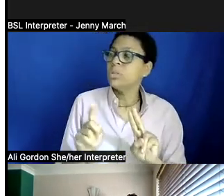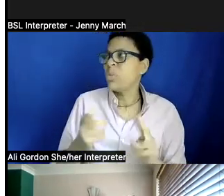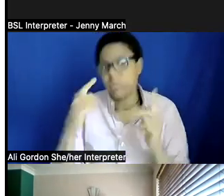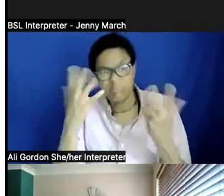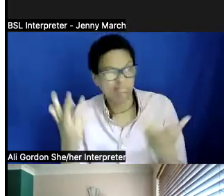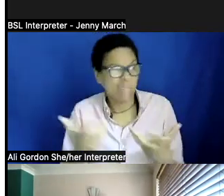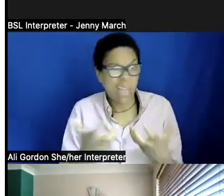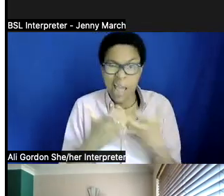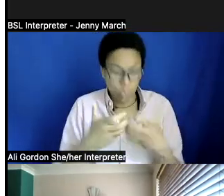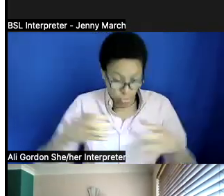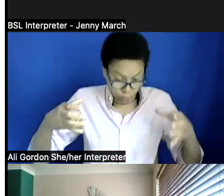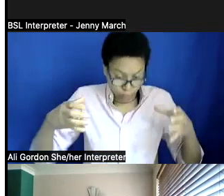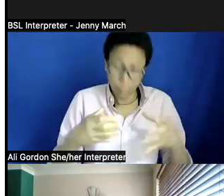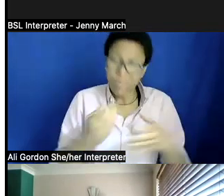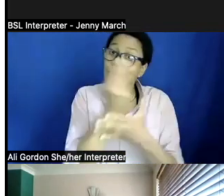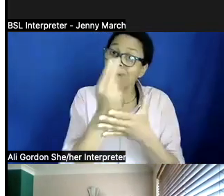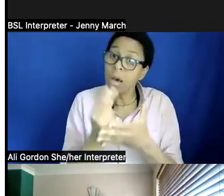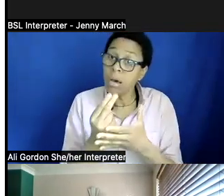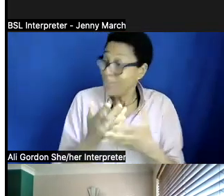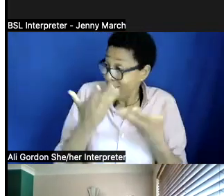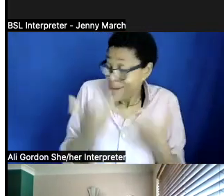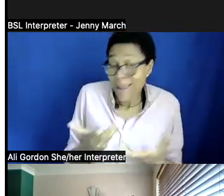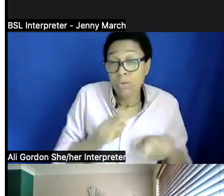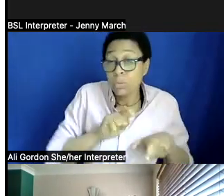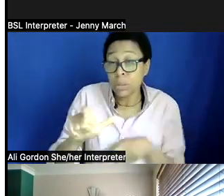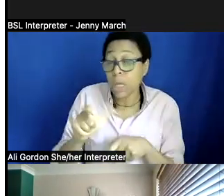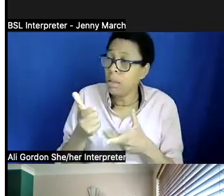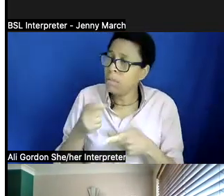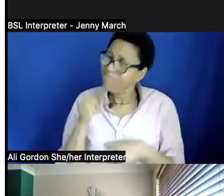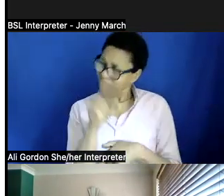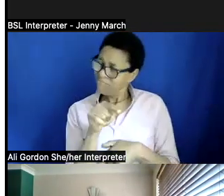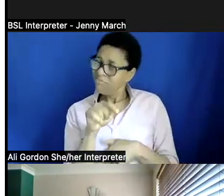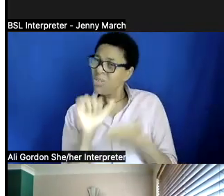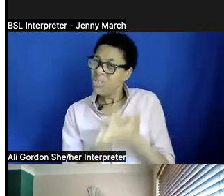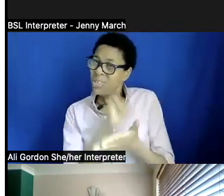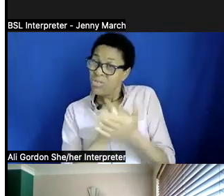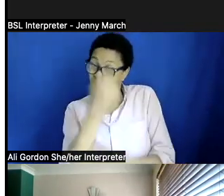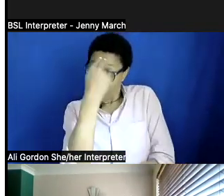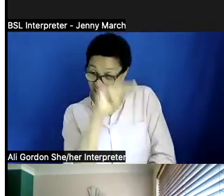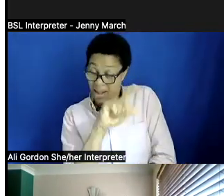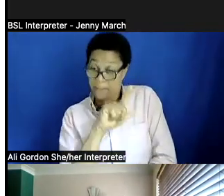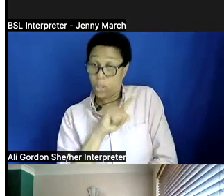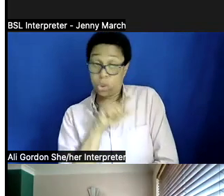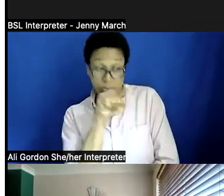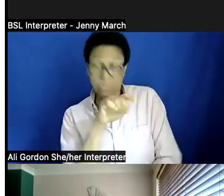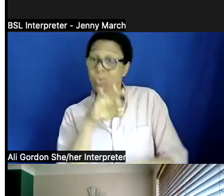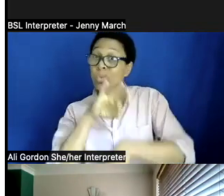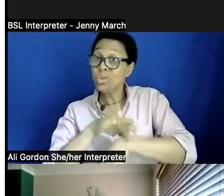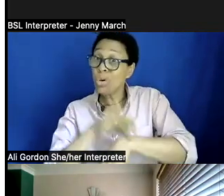but actually even now we still discuss like, should that be the name of it? Because I mean, one of the kind